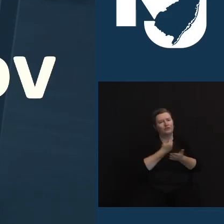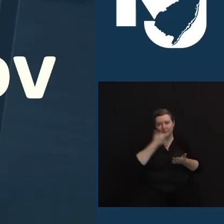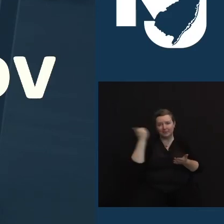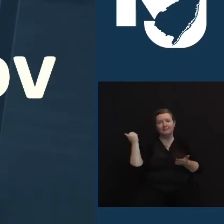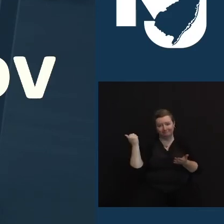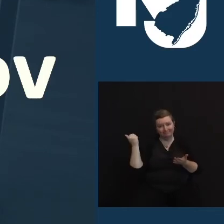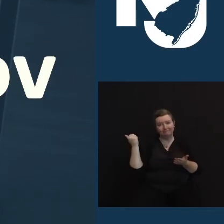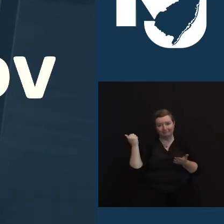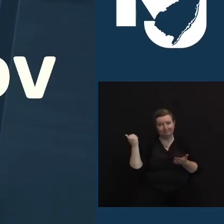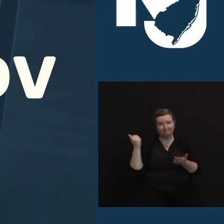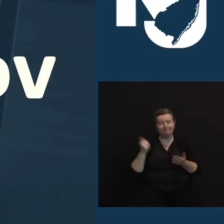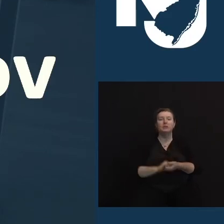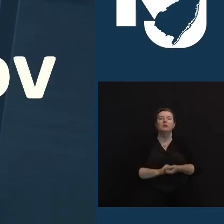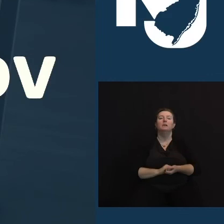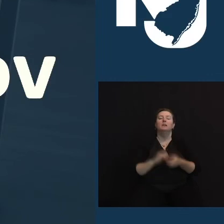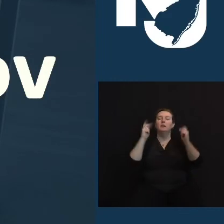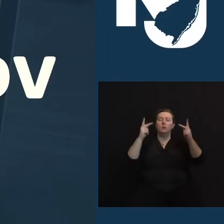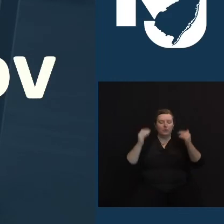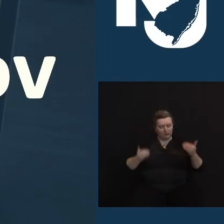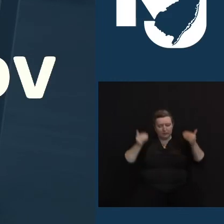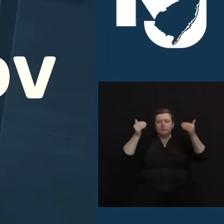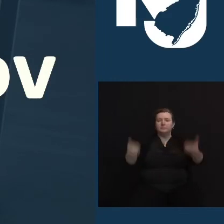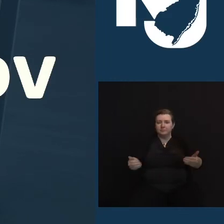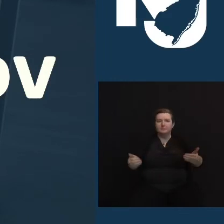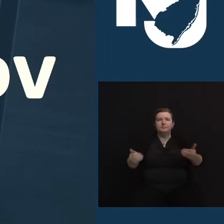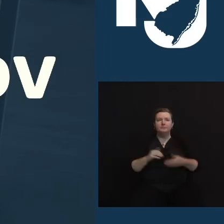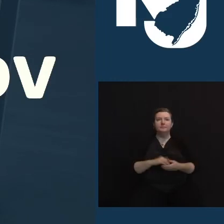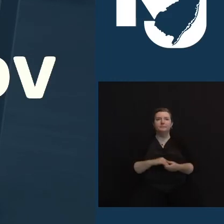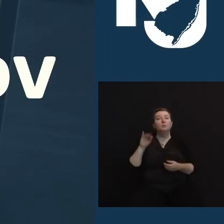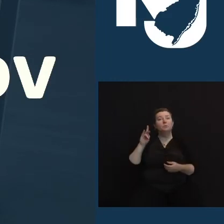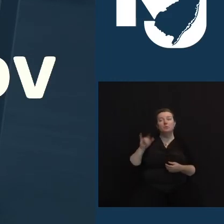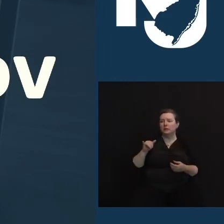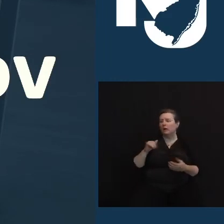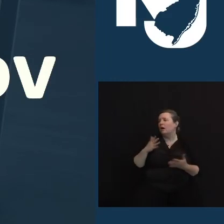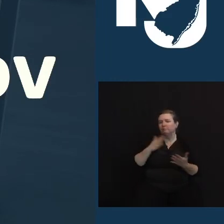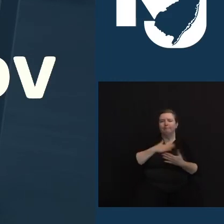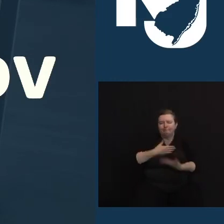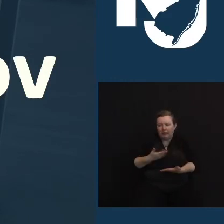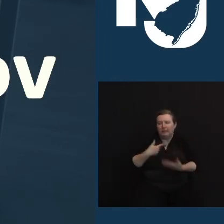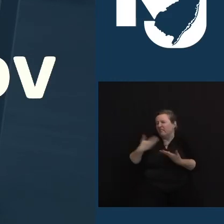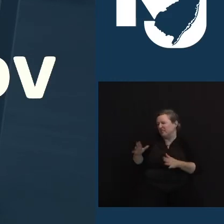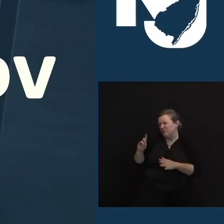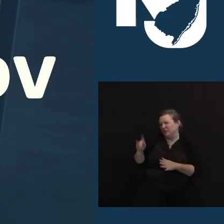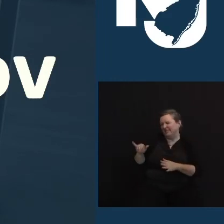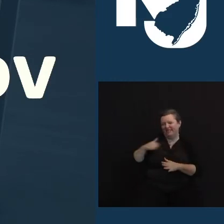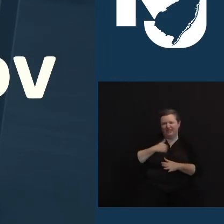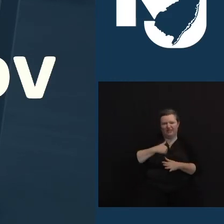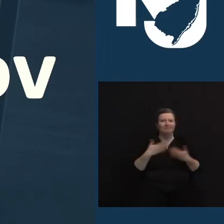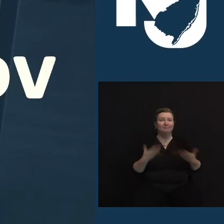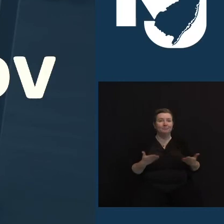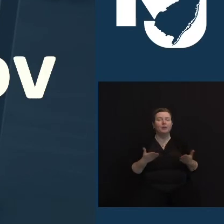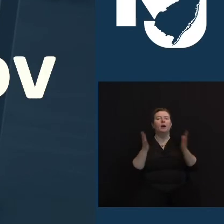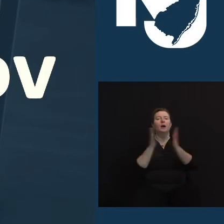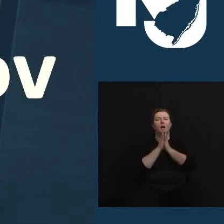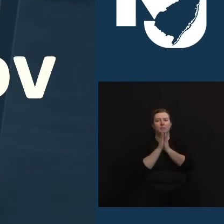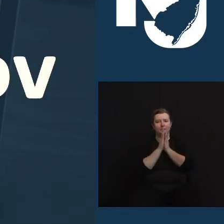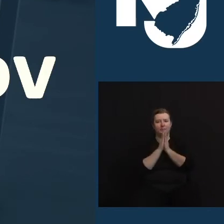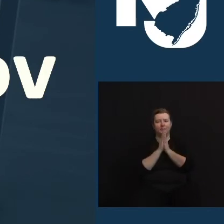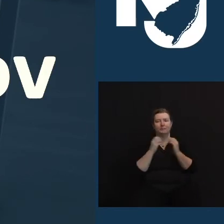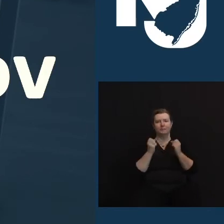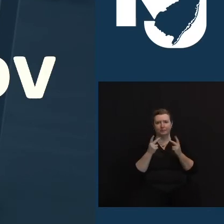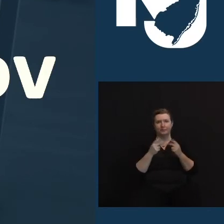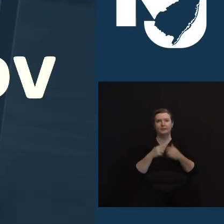deserve better. Okay, with that, Judy, I got that off my chest. Let's get down to business. So based in large part